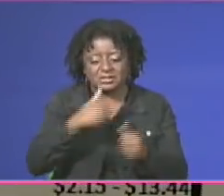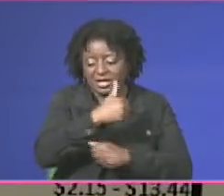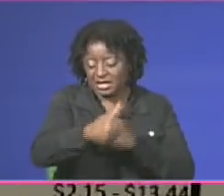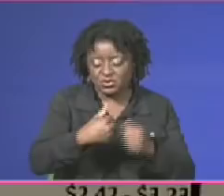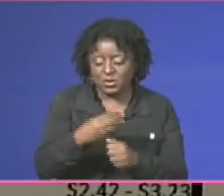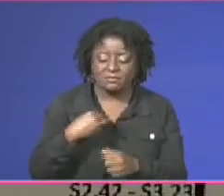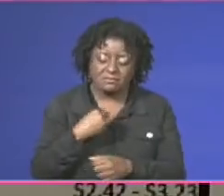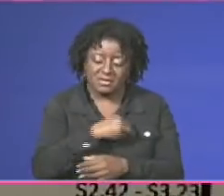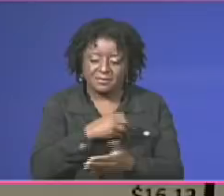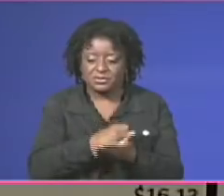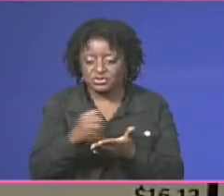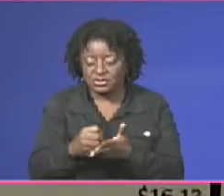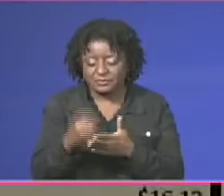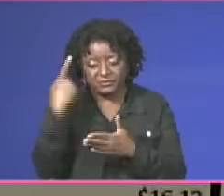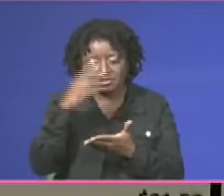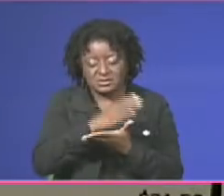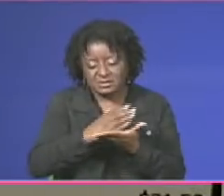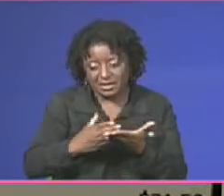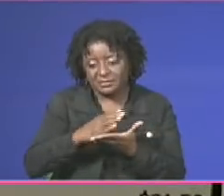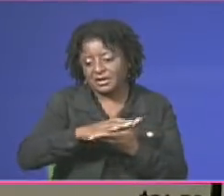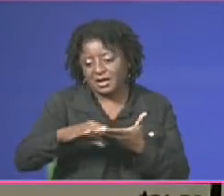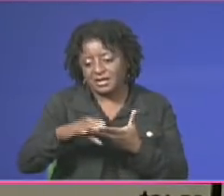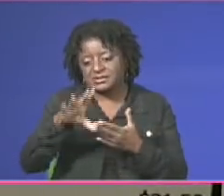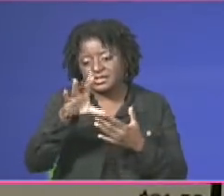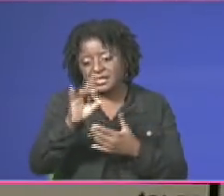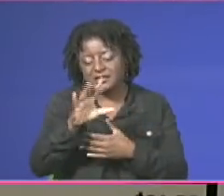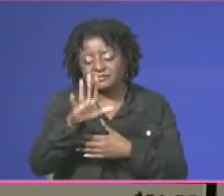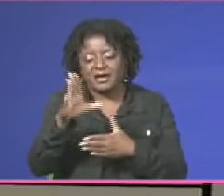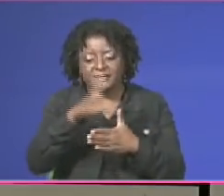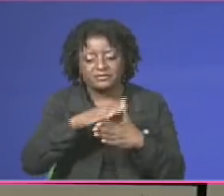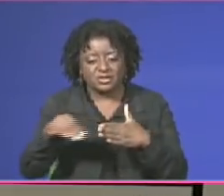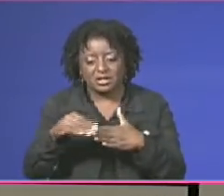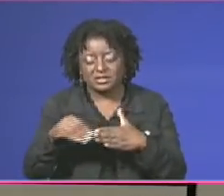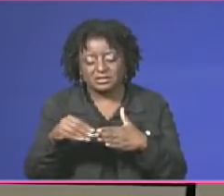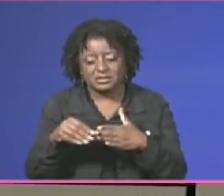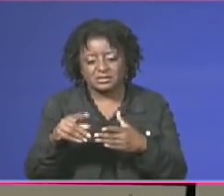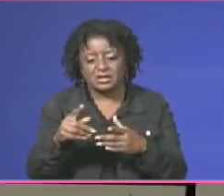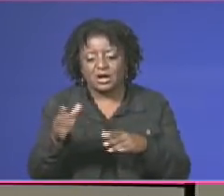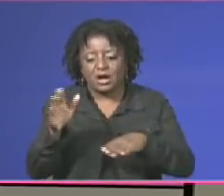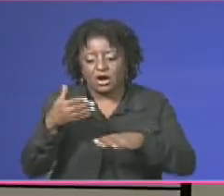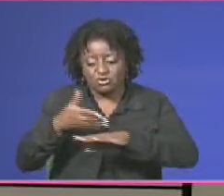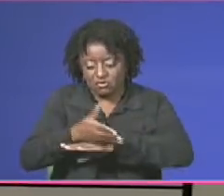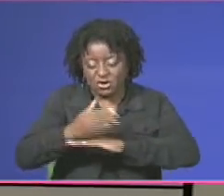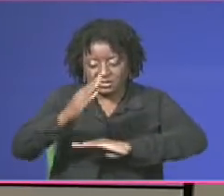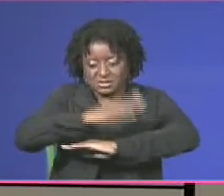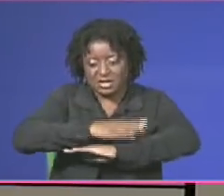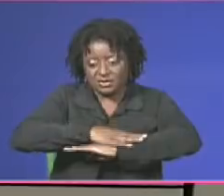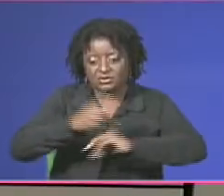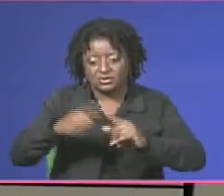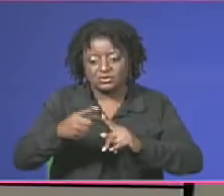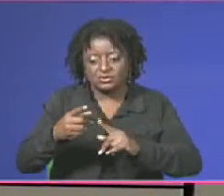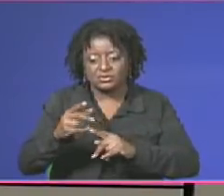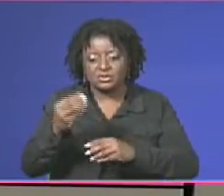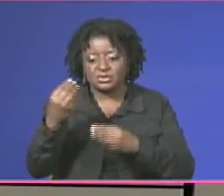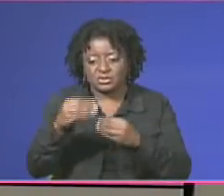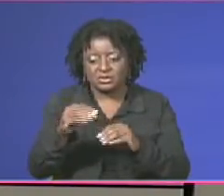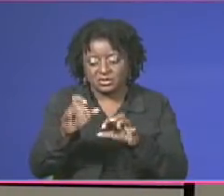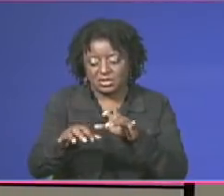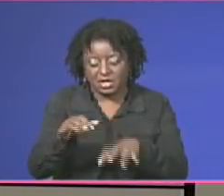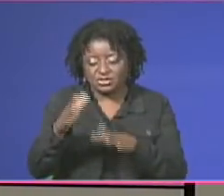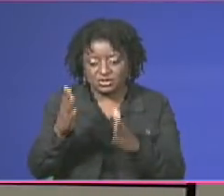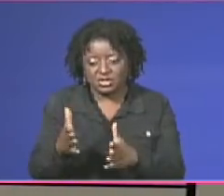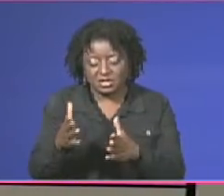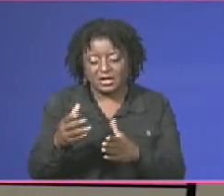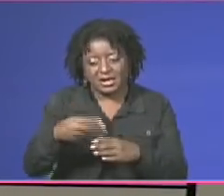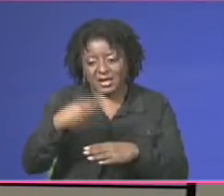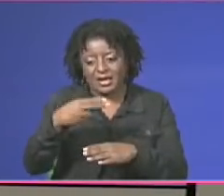for some cards are $85. And get this, transactions across the counter to the teller higher than their competitors. Withdrawals